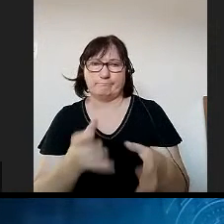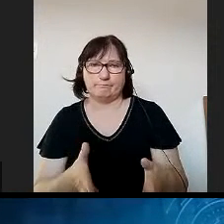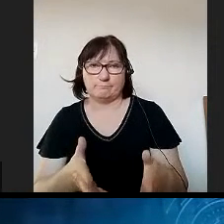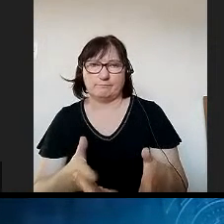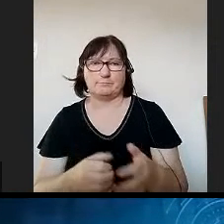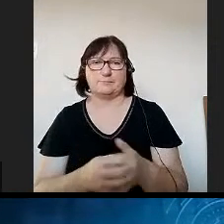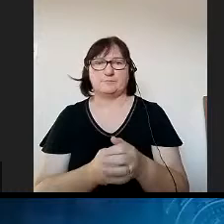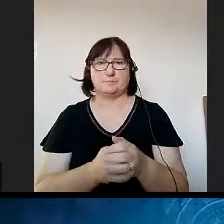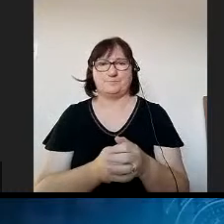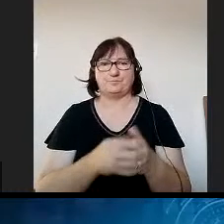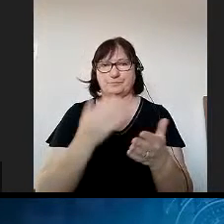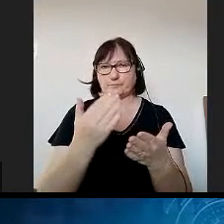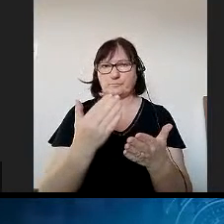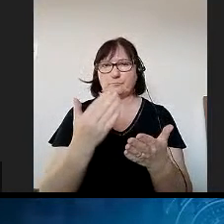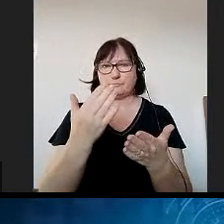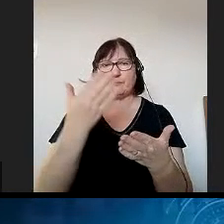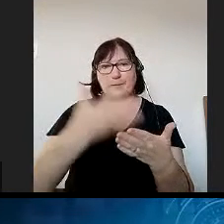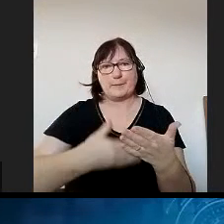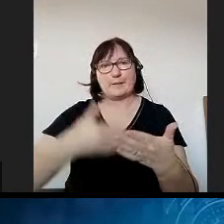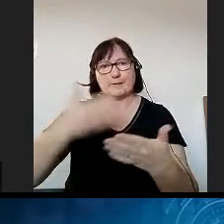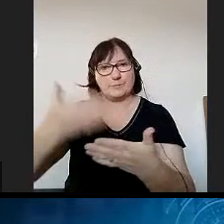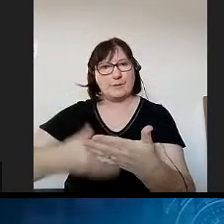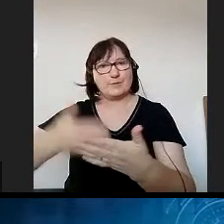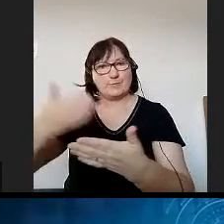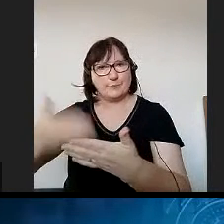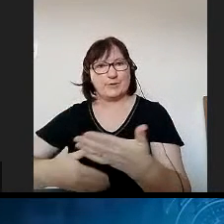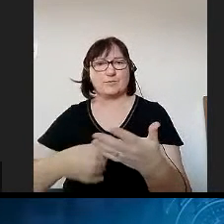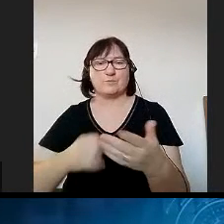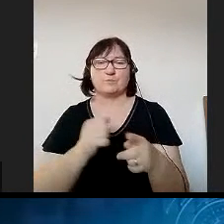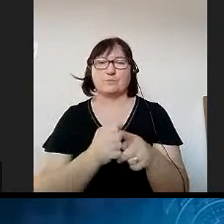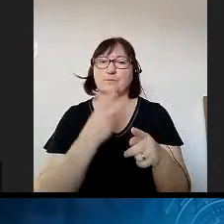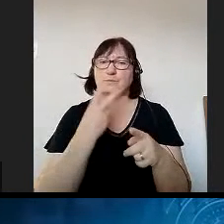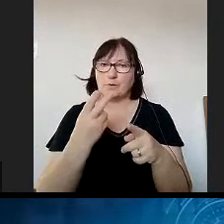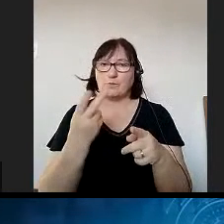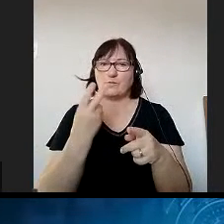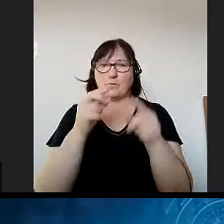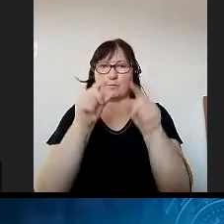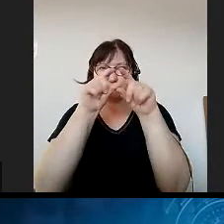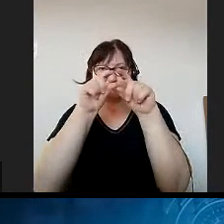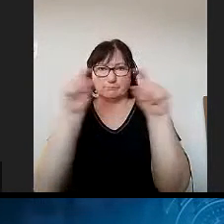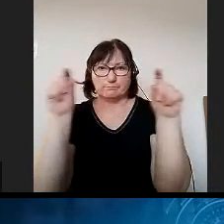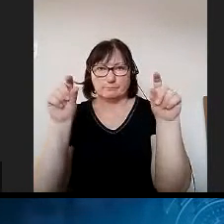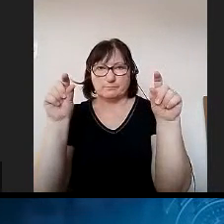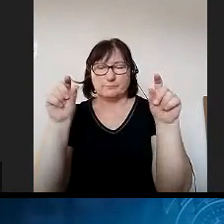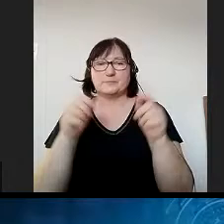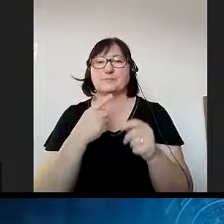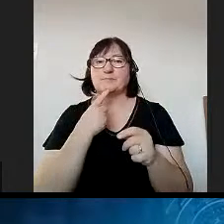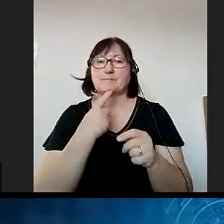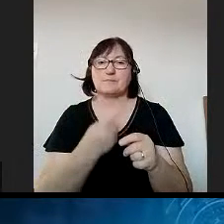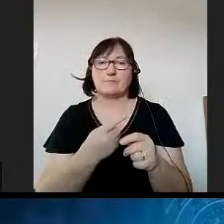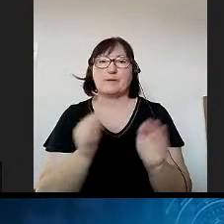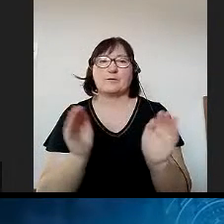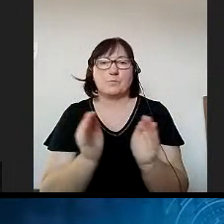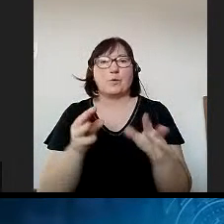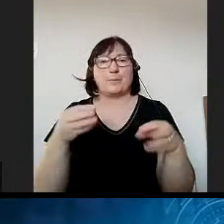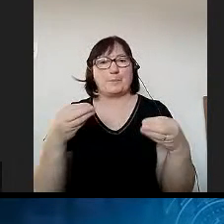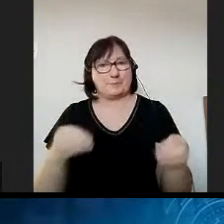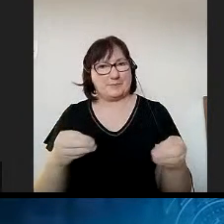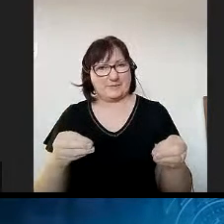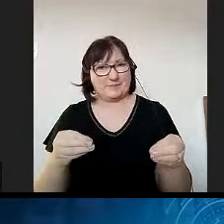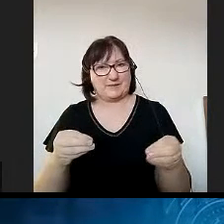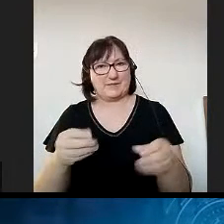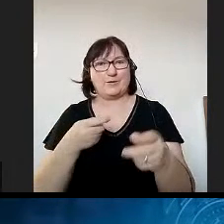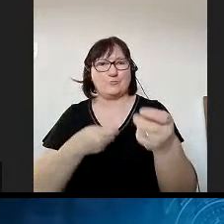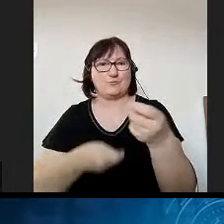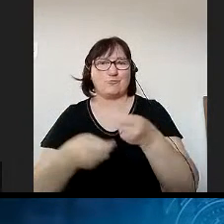and excise page. You would just have to look out for a subheading that says small business traders and travelers. That